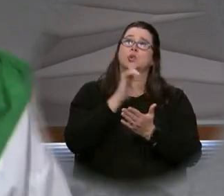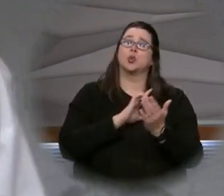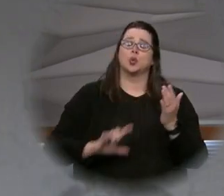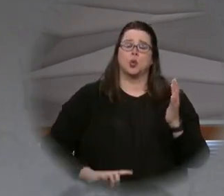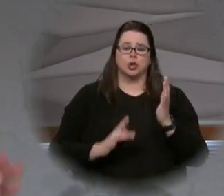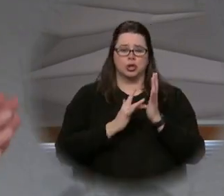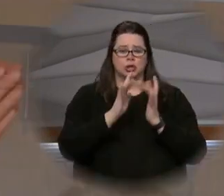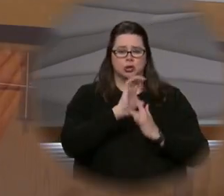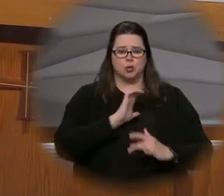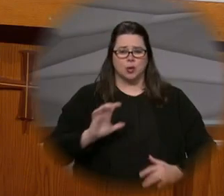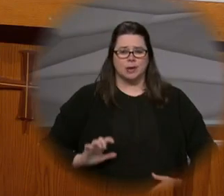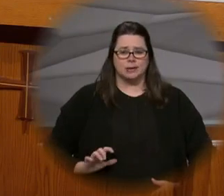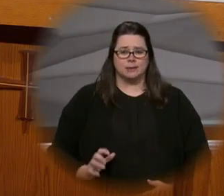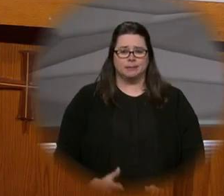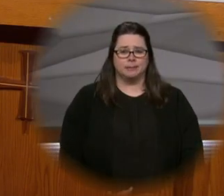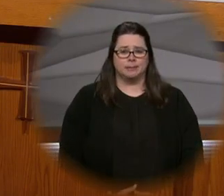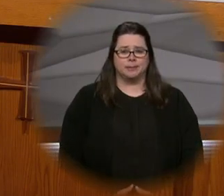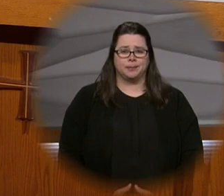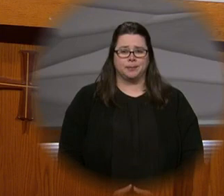Jesus Christ.